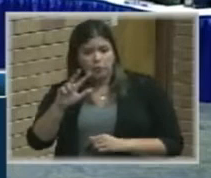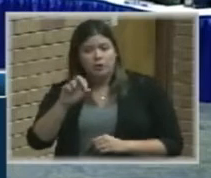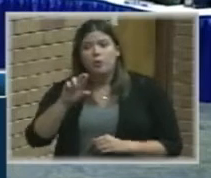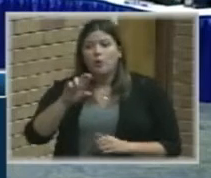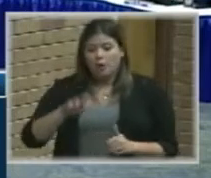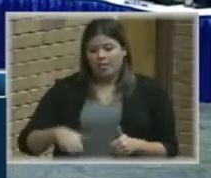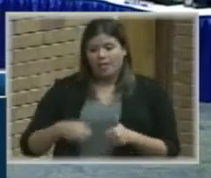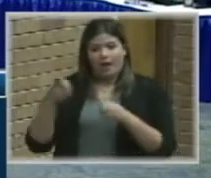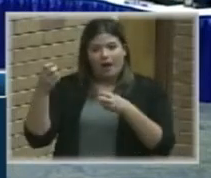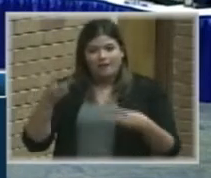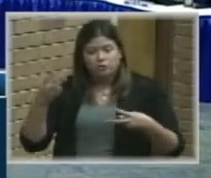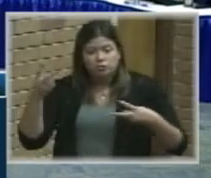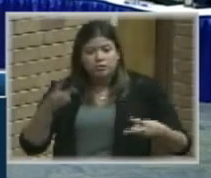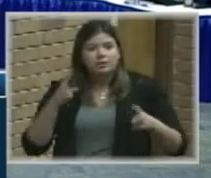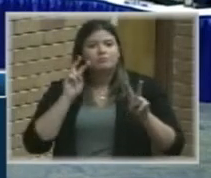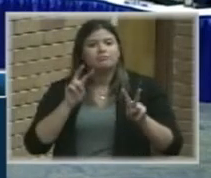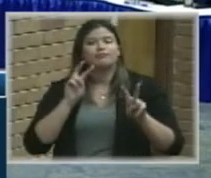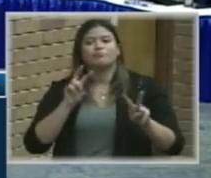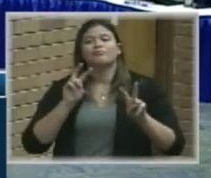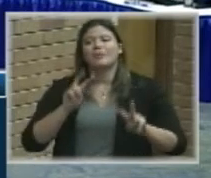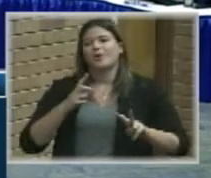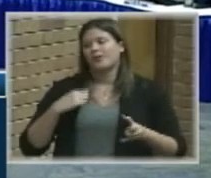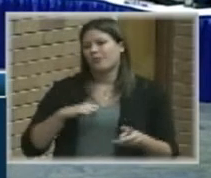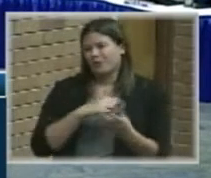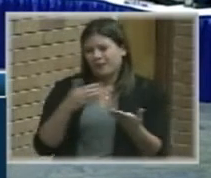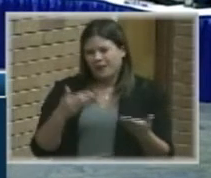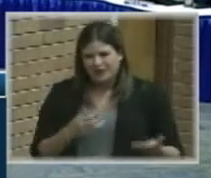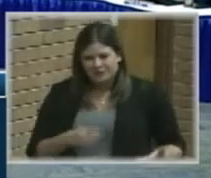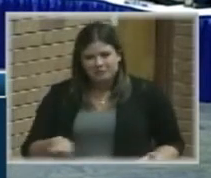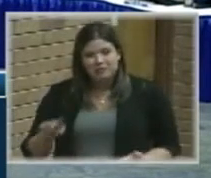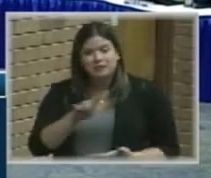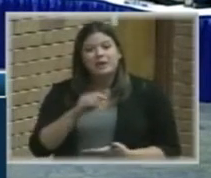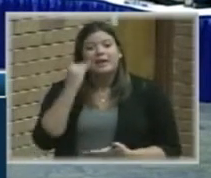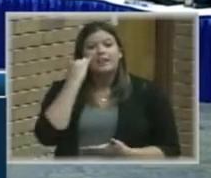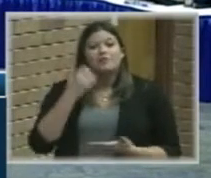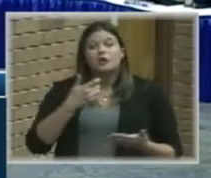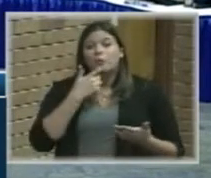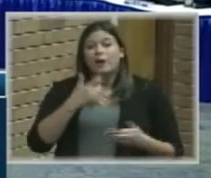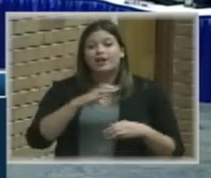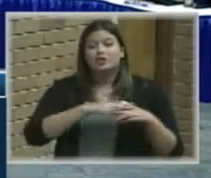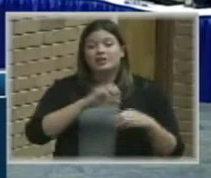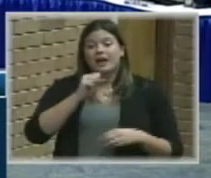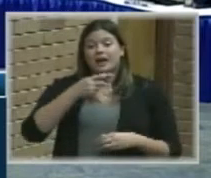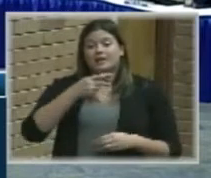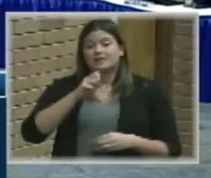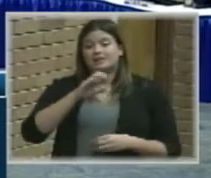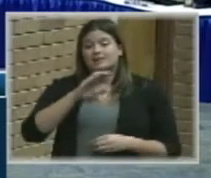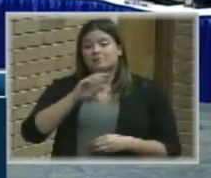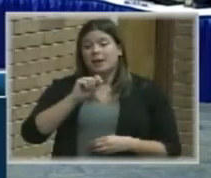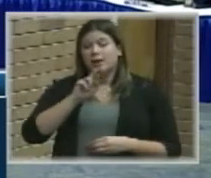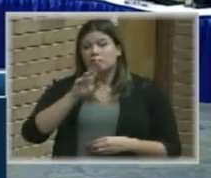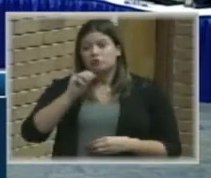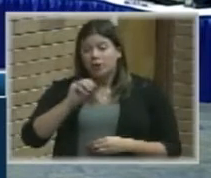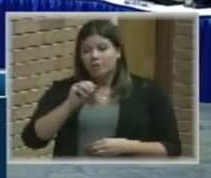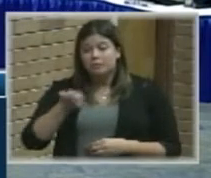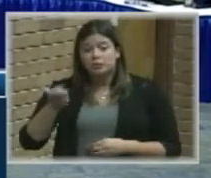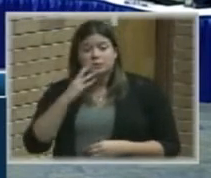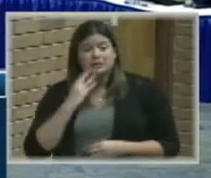live streaming, we welcome you. If you're watching on Spectrum, and if you experience technical